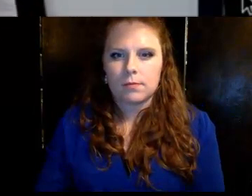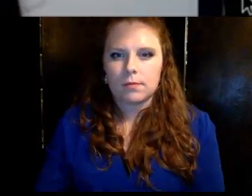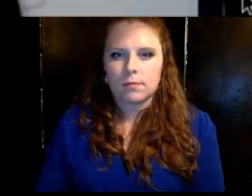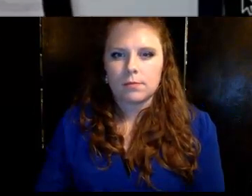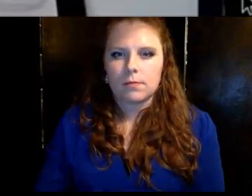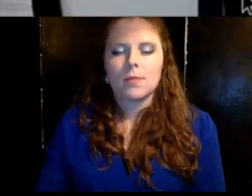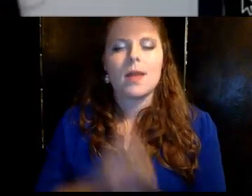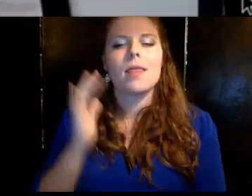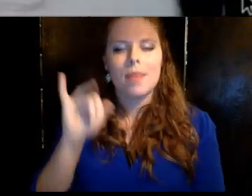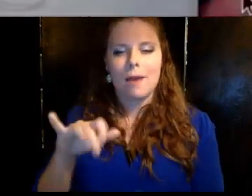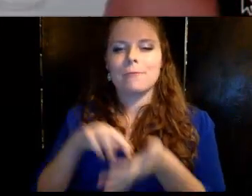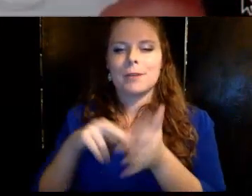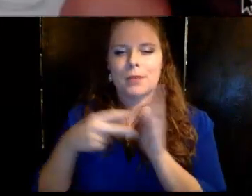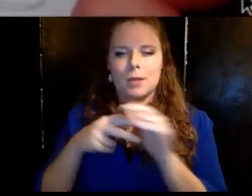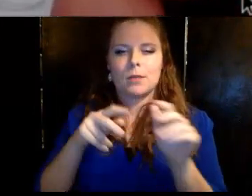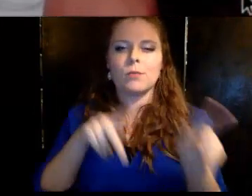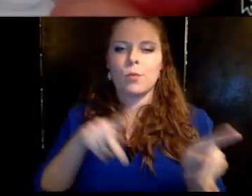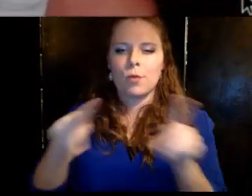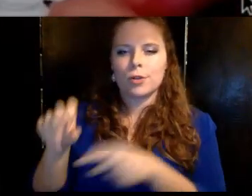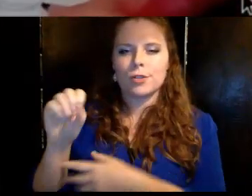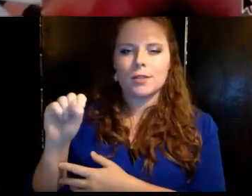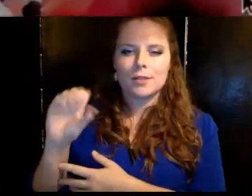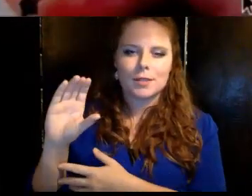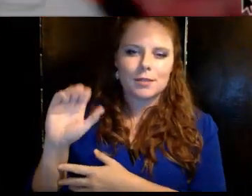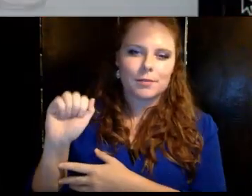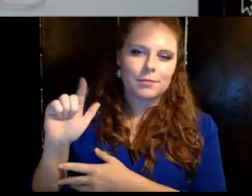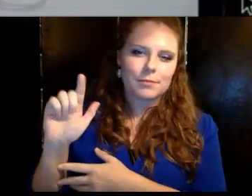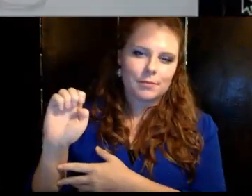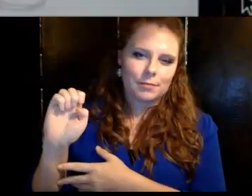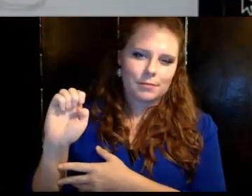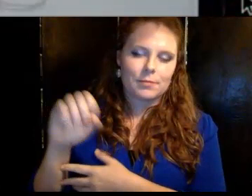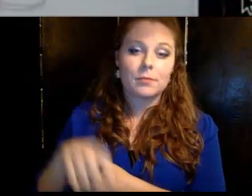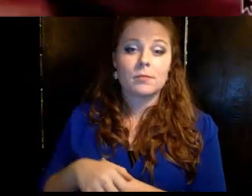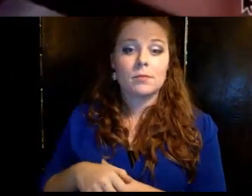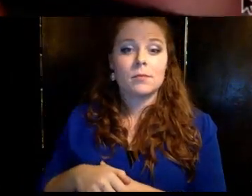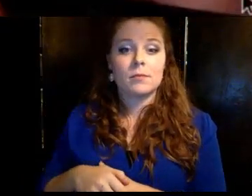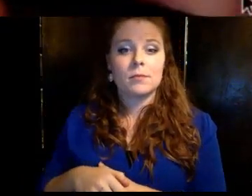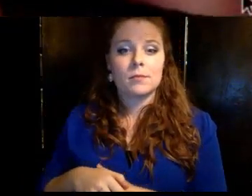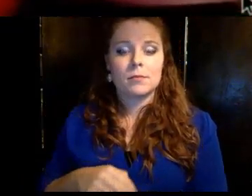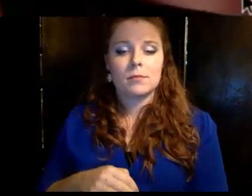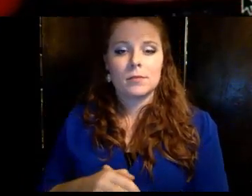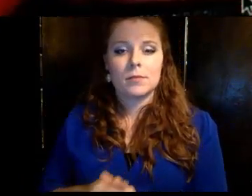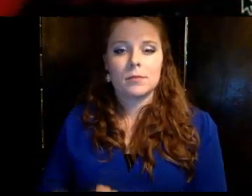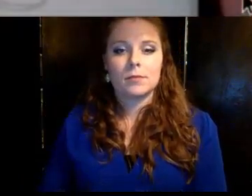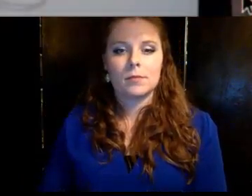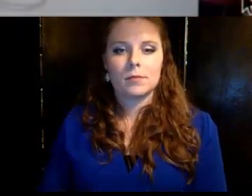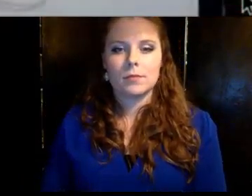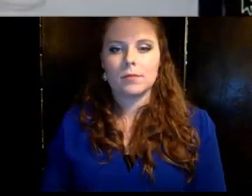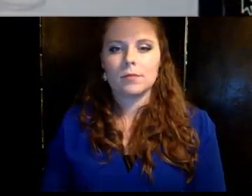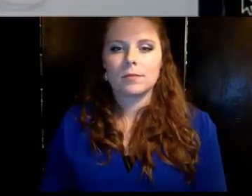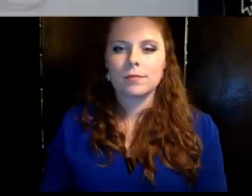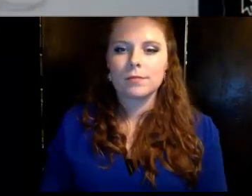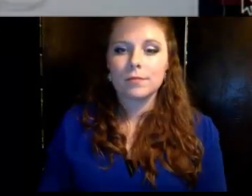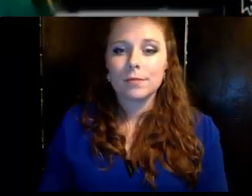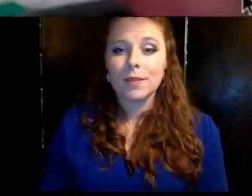talking about proportion and scale. Okay, so I've got my 1 cup, and I've got it,